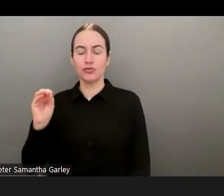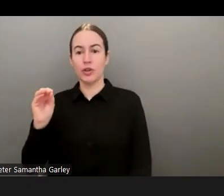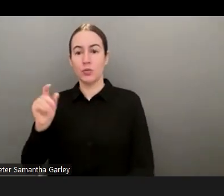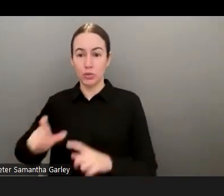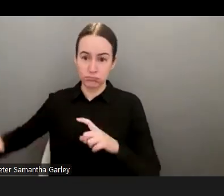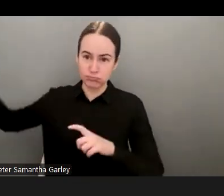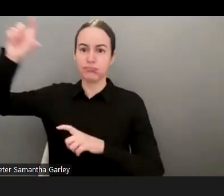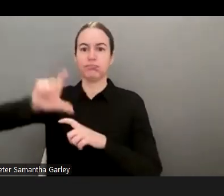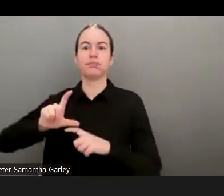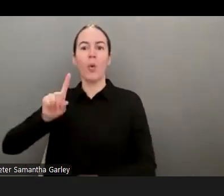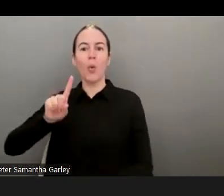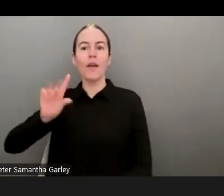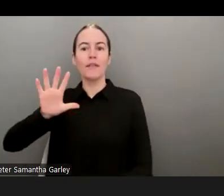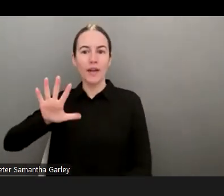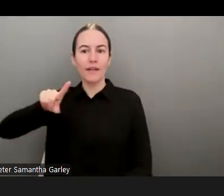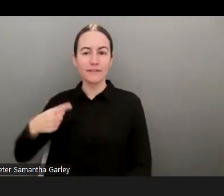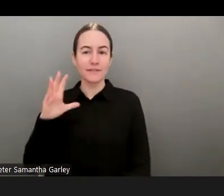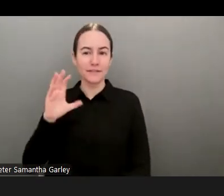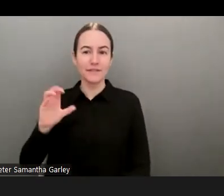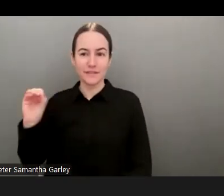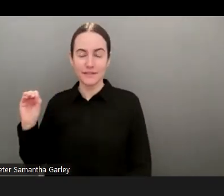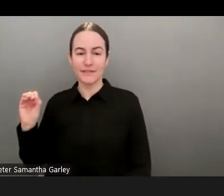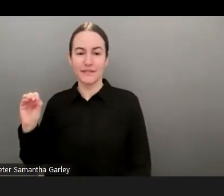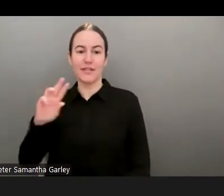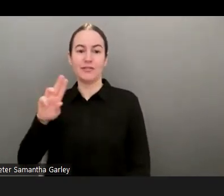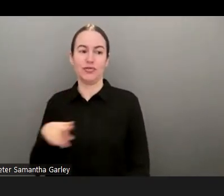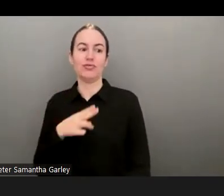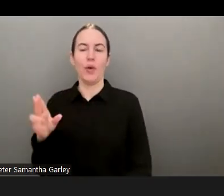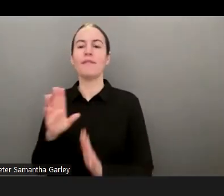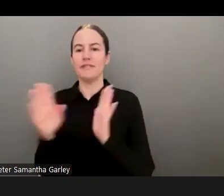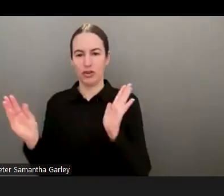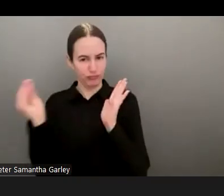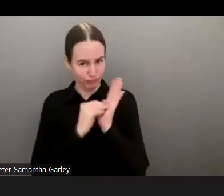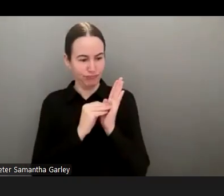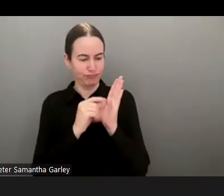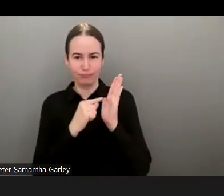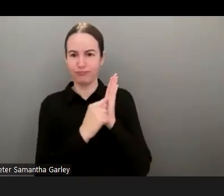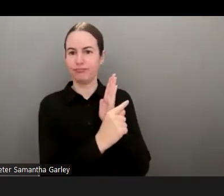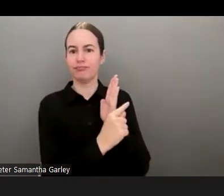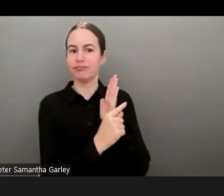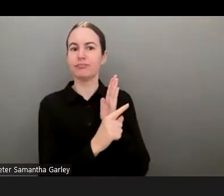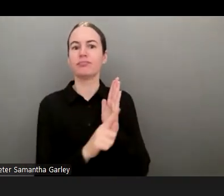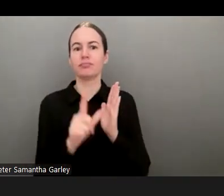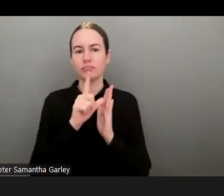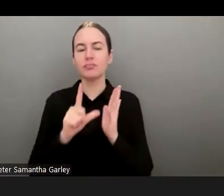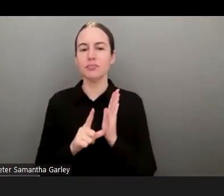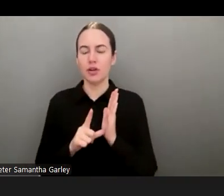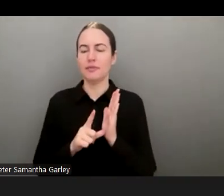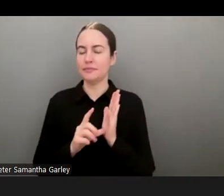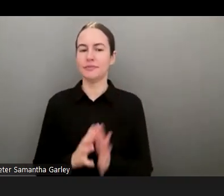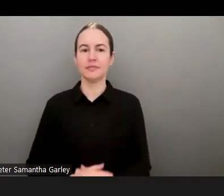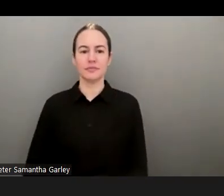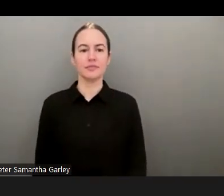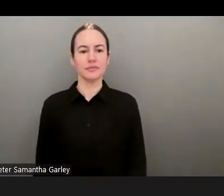15,000 euros. So that is written in our law, and we as Market Surveillance Authority